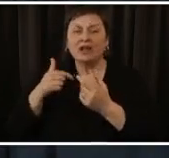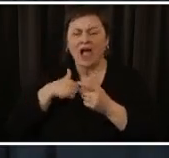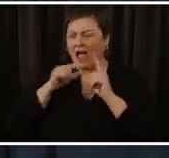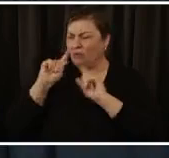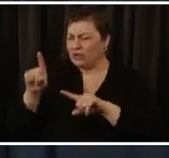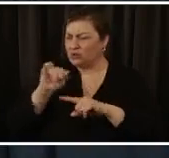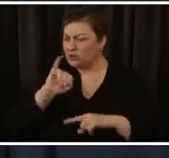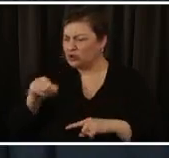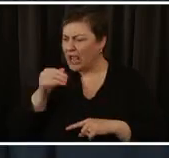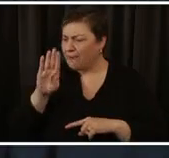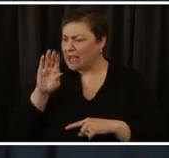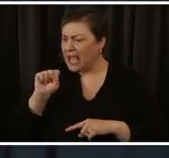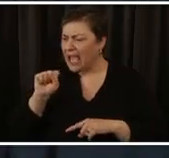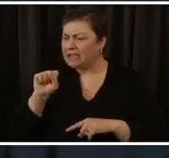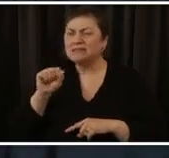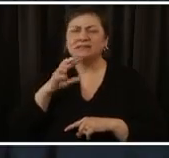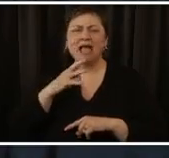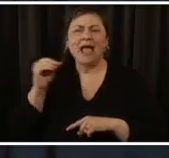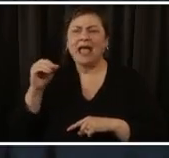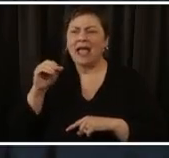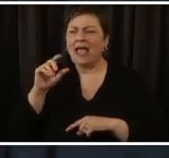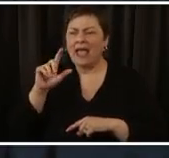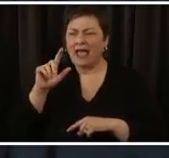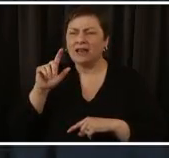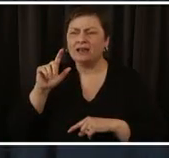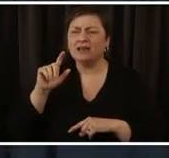where we did large employee vaccinations,